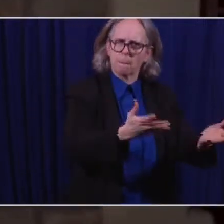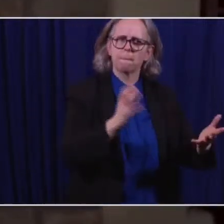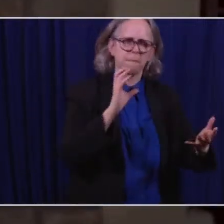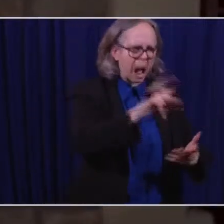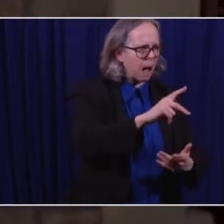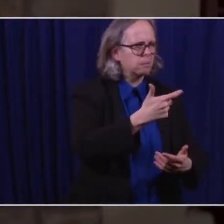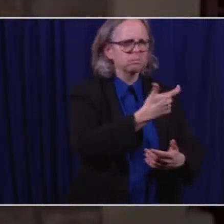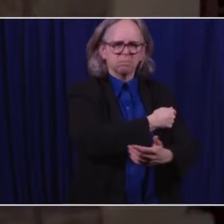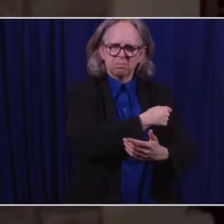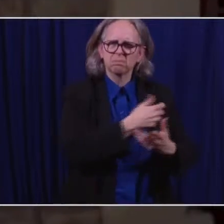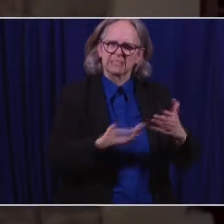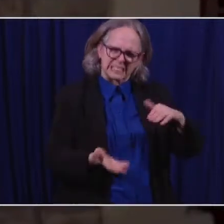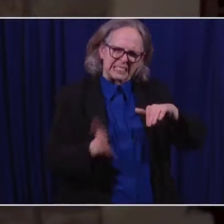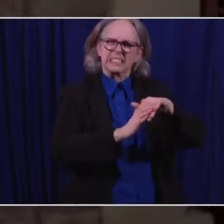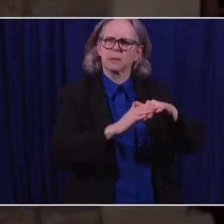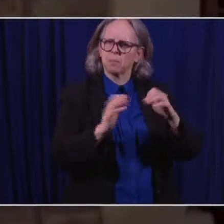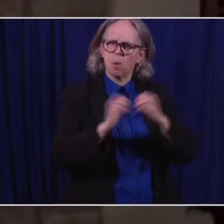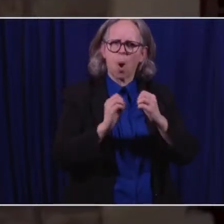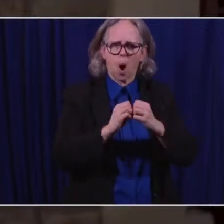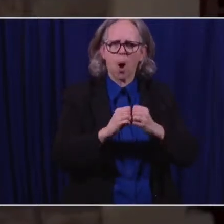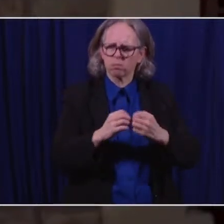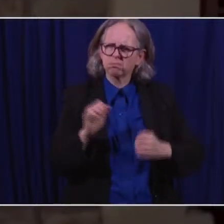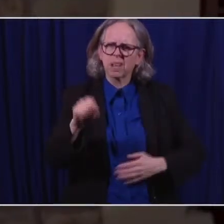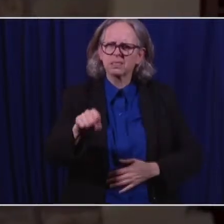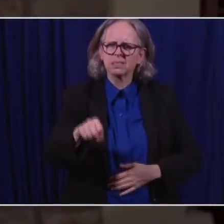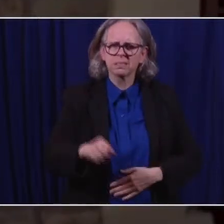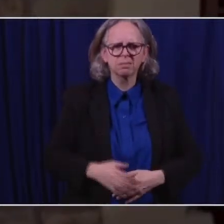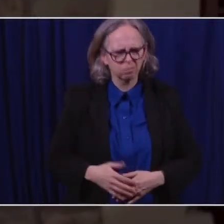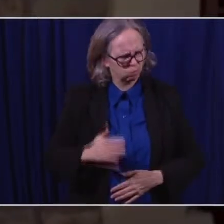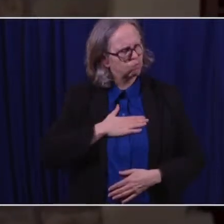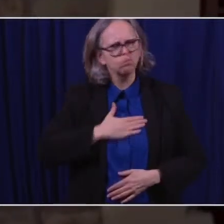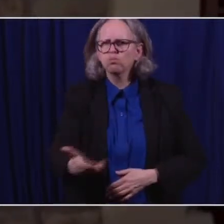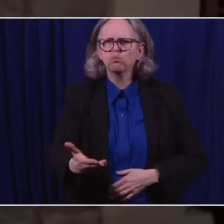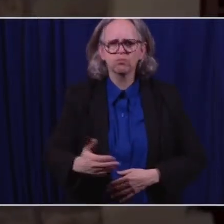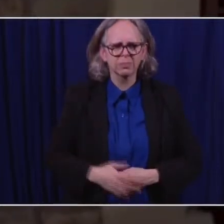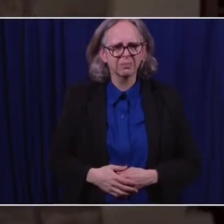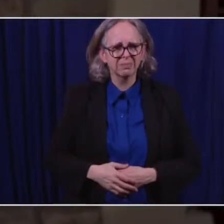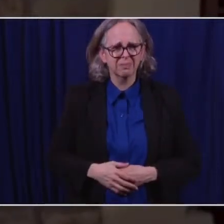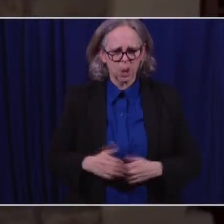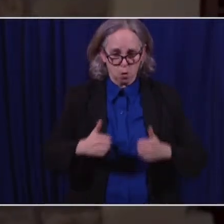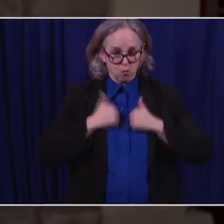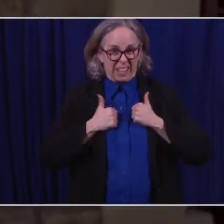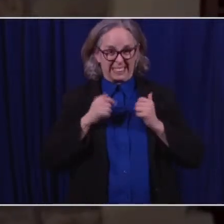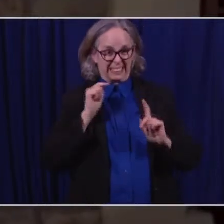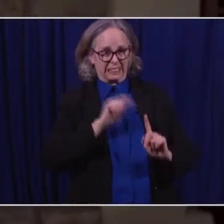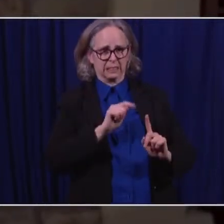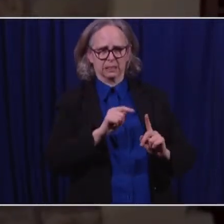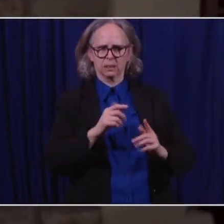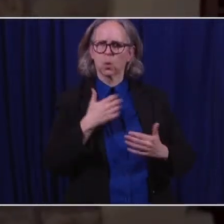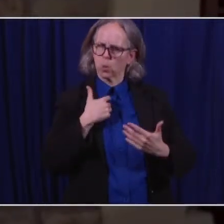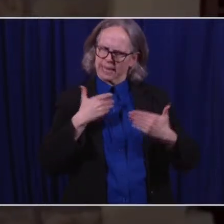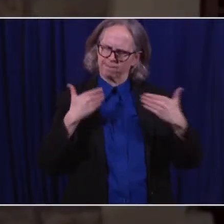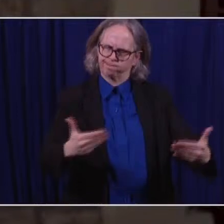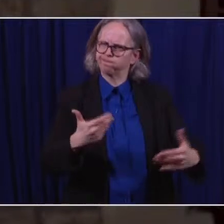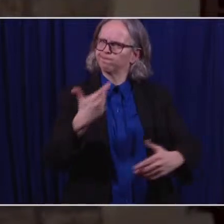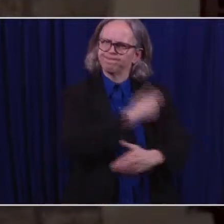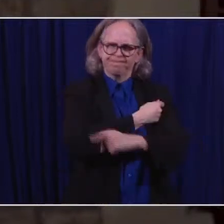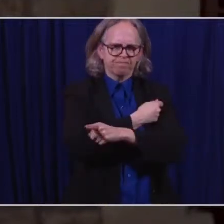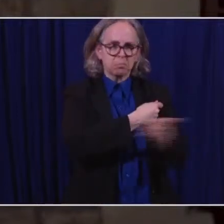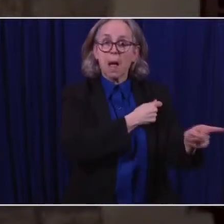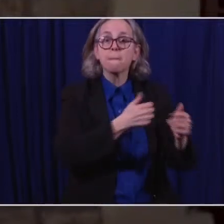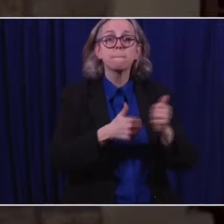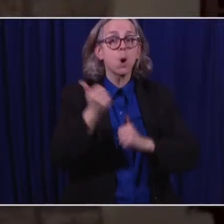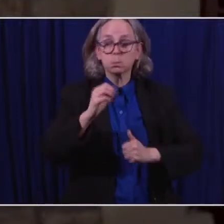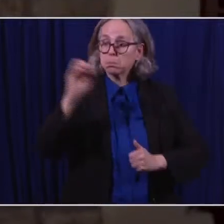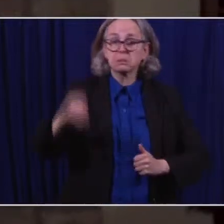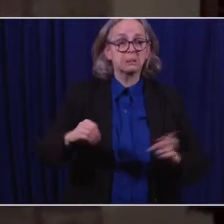Most important thing is to make sure that the people who are the most vulnerable, and that is the residents, get the vaccine. And so we're going to continue to push there, and we're going to continue to